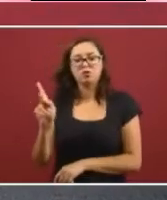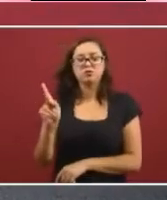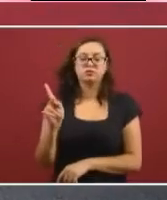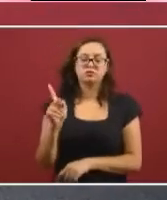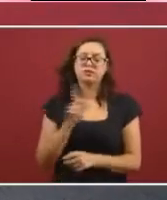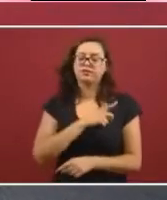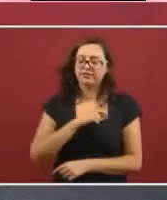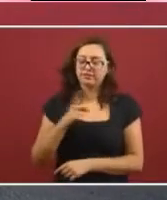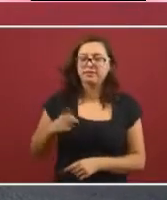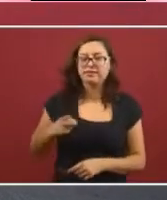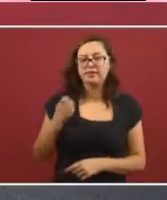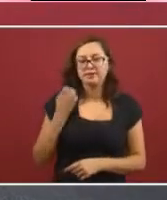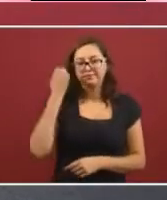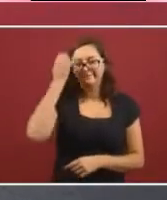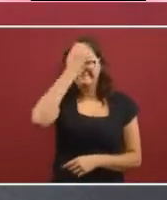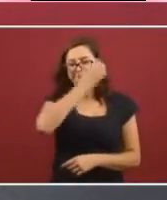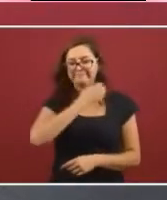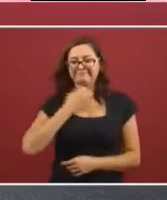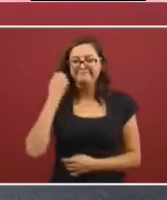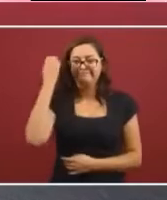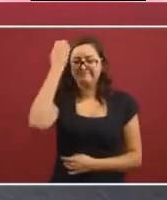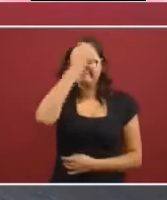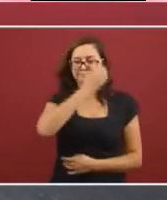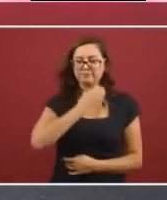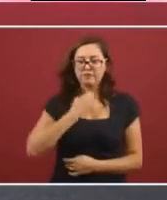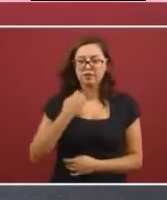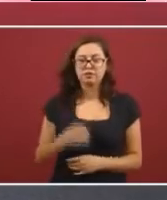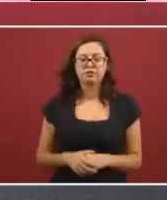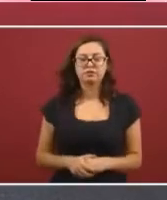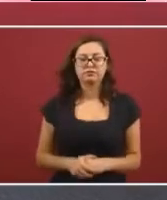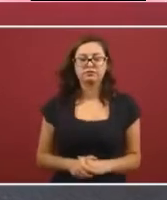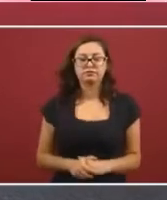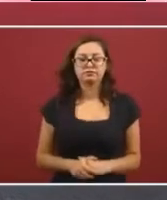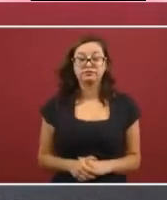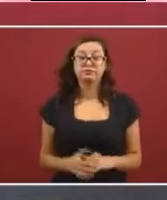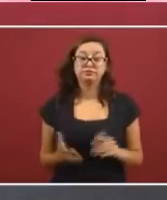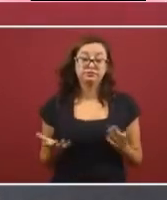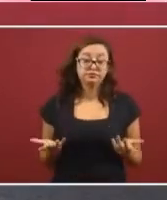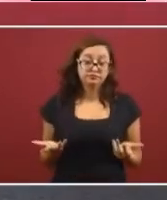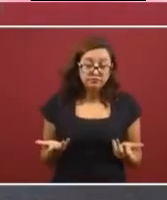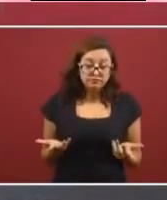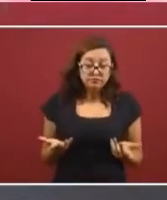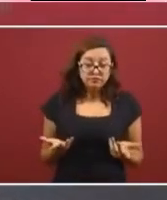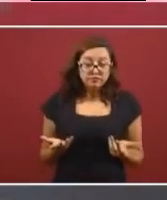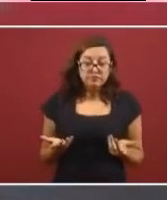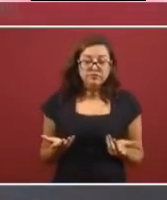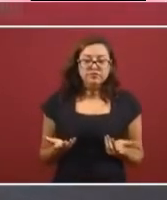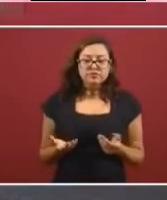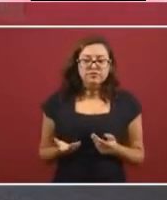them. It's not just the federal police. So therefore,